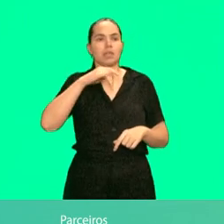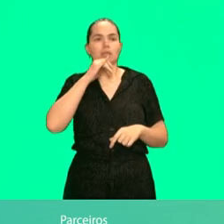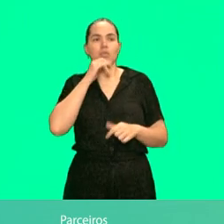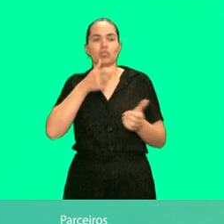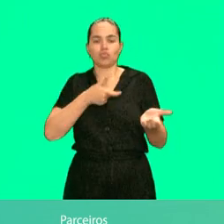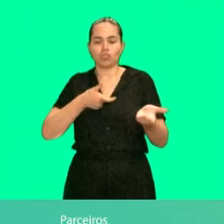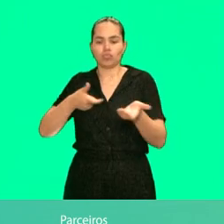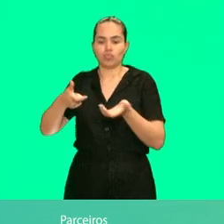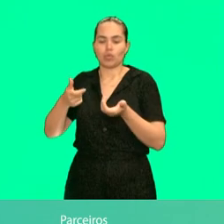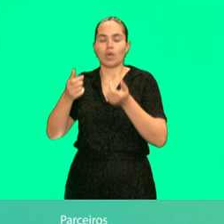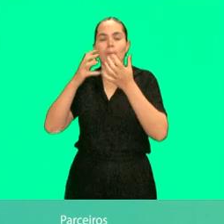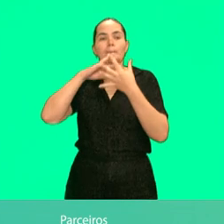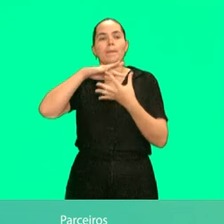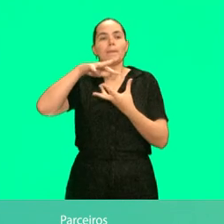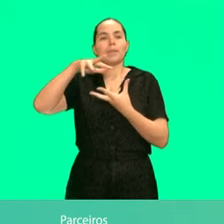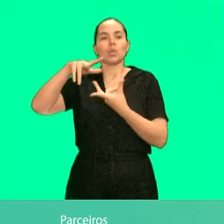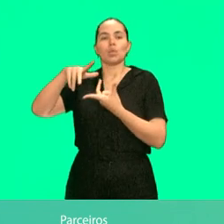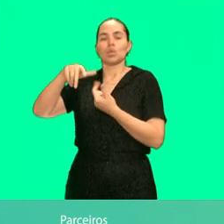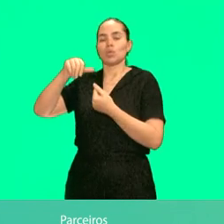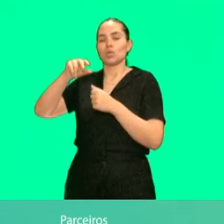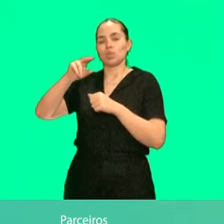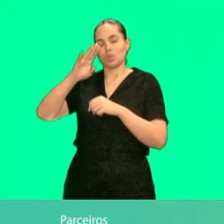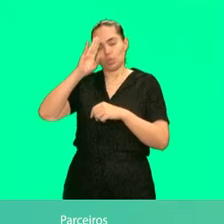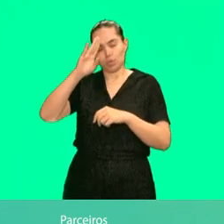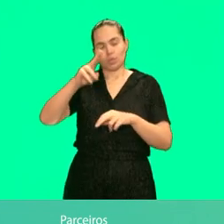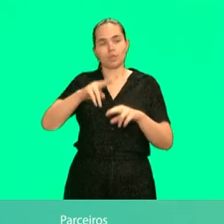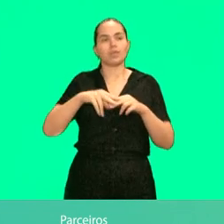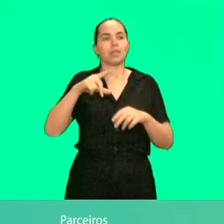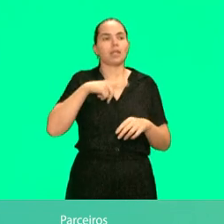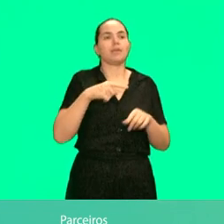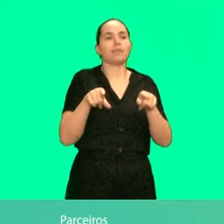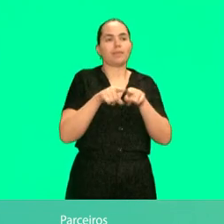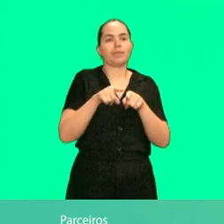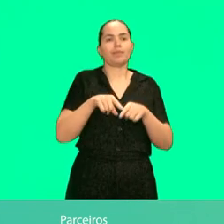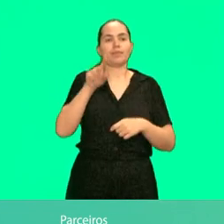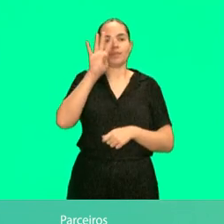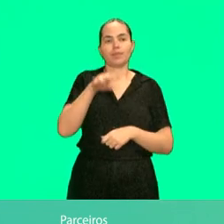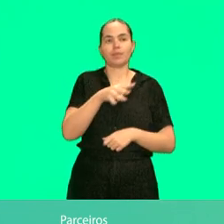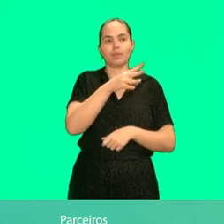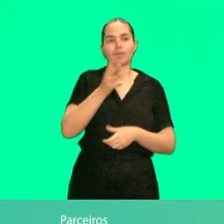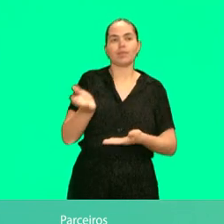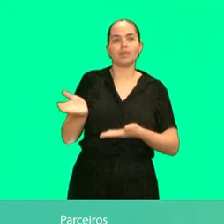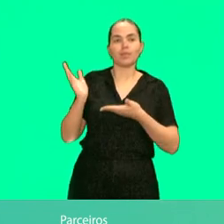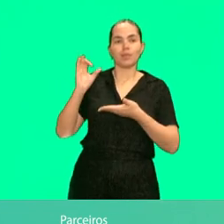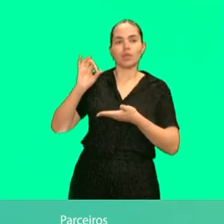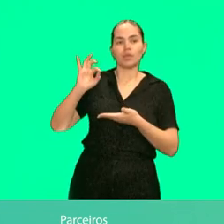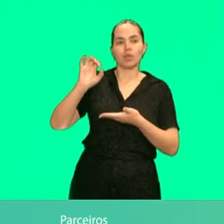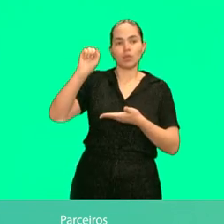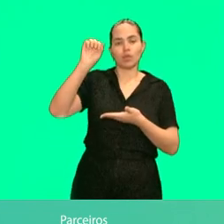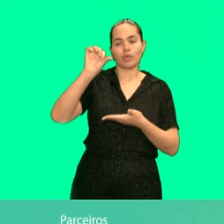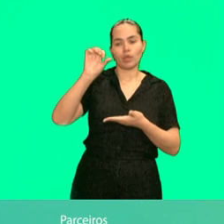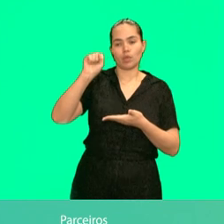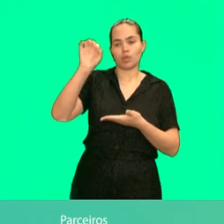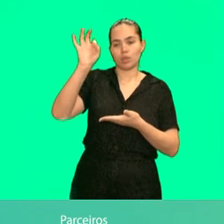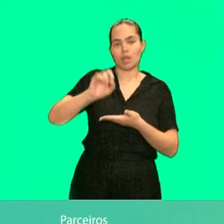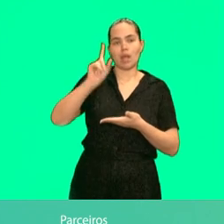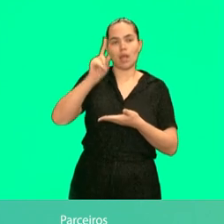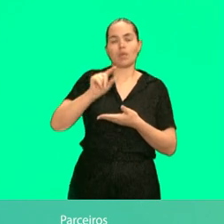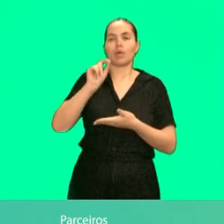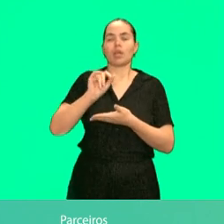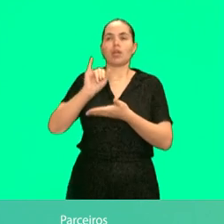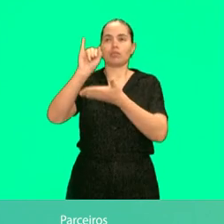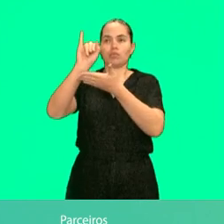Fertilizantes no mundo. E aqui nós vemos justamente que 98% So we see here that 98%